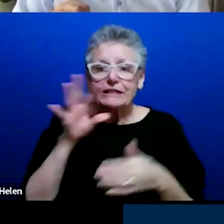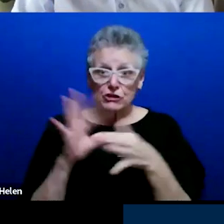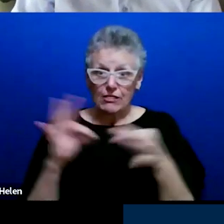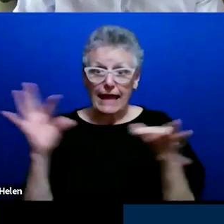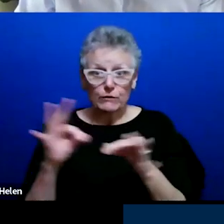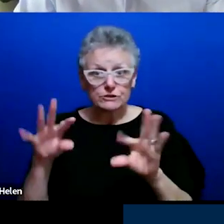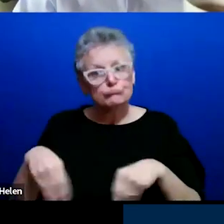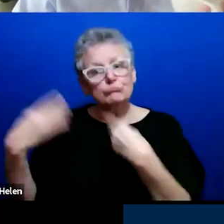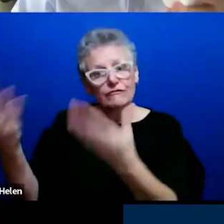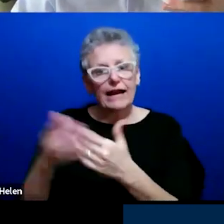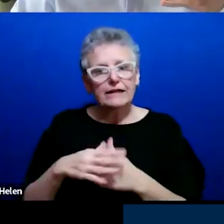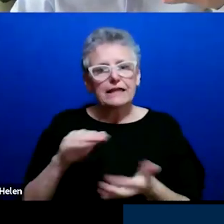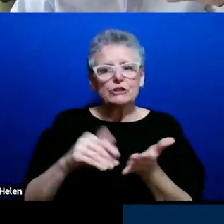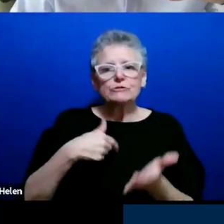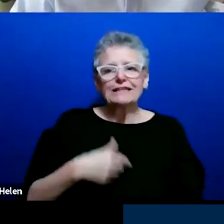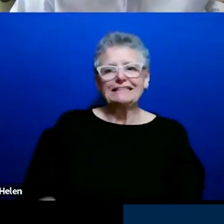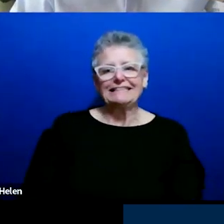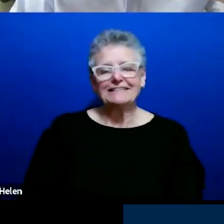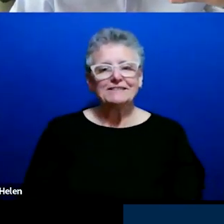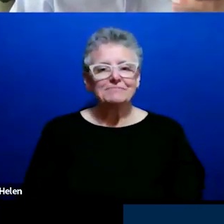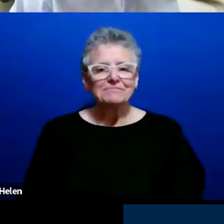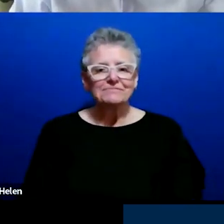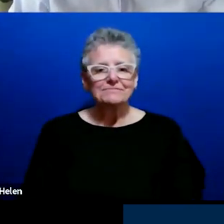language. Excuse me.